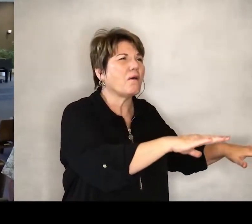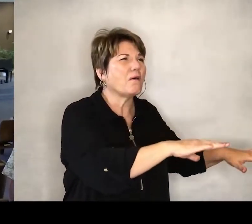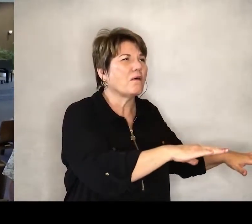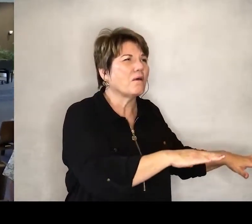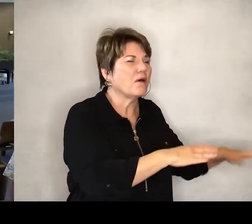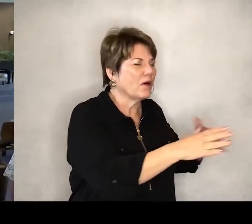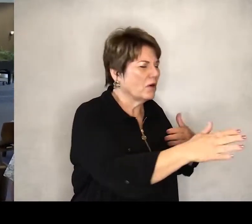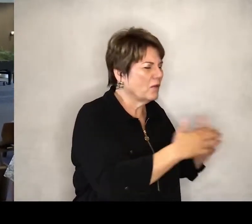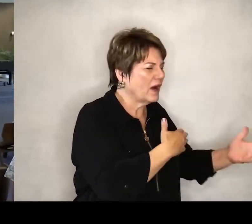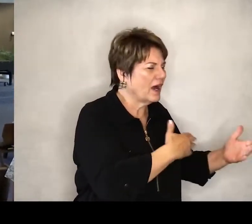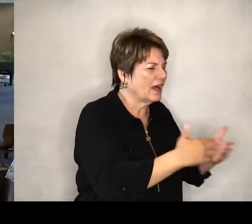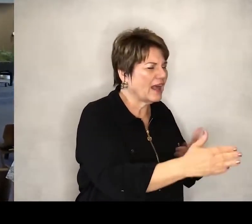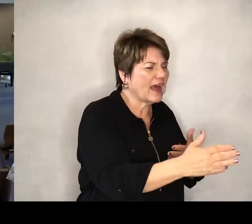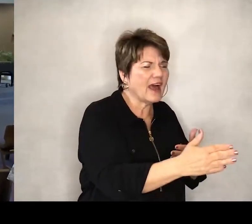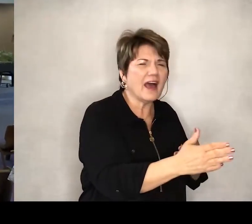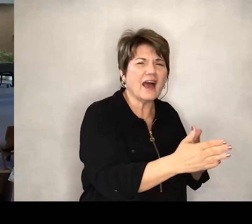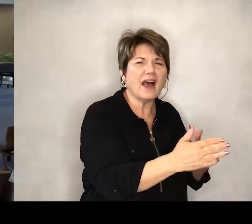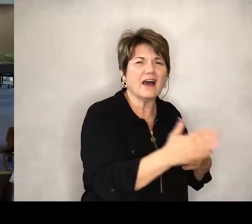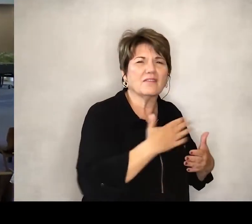roll,